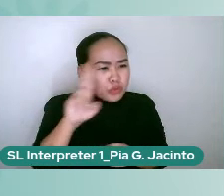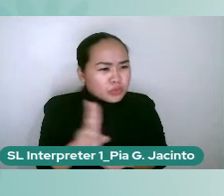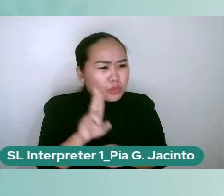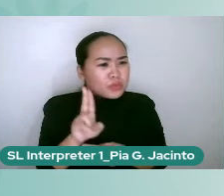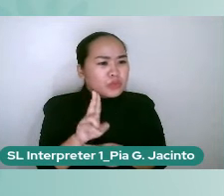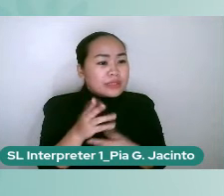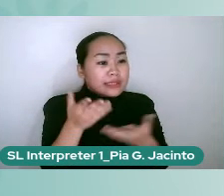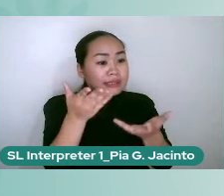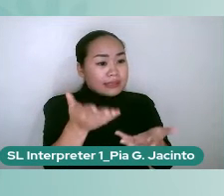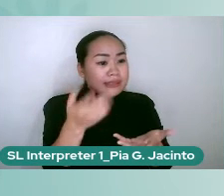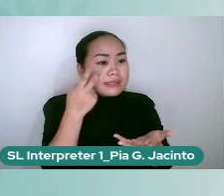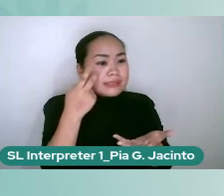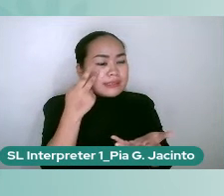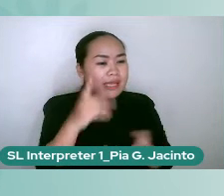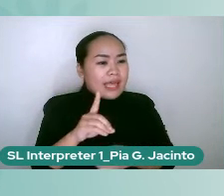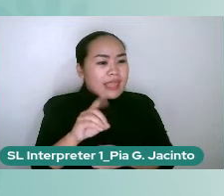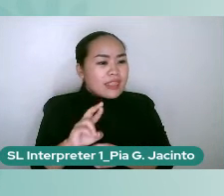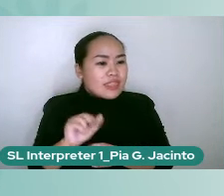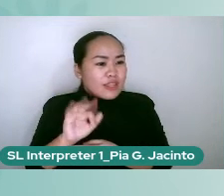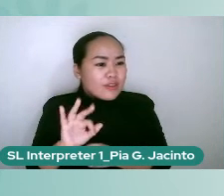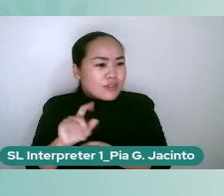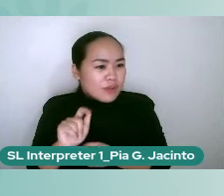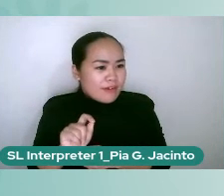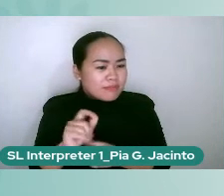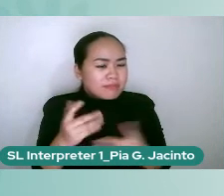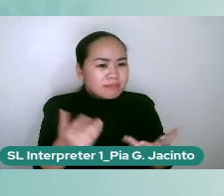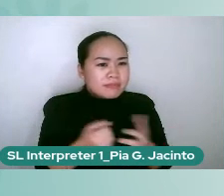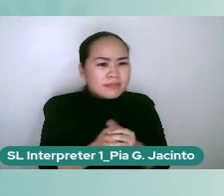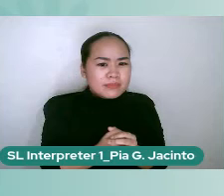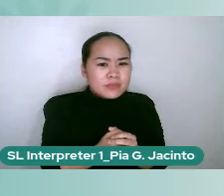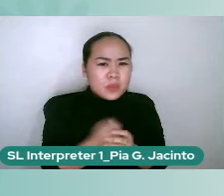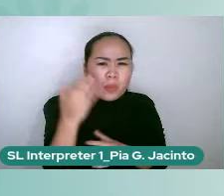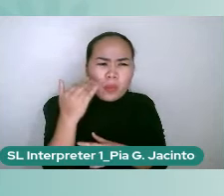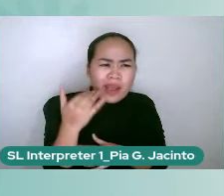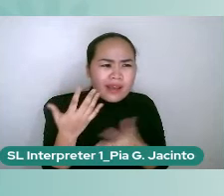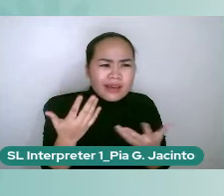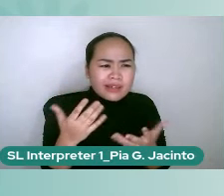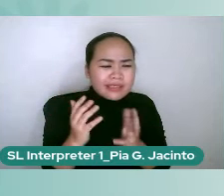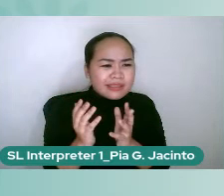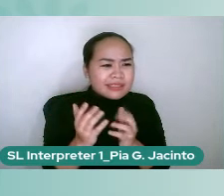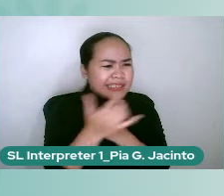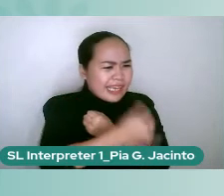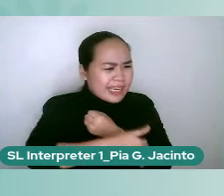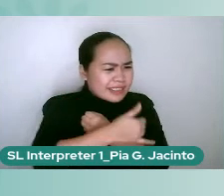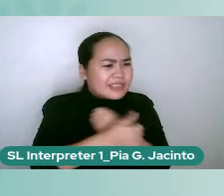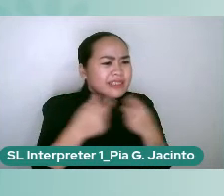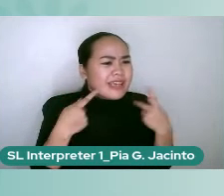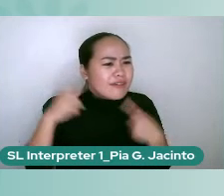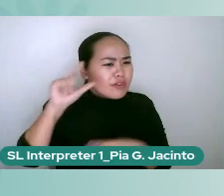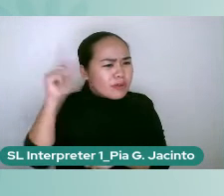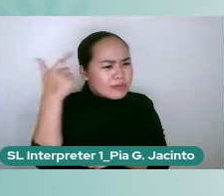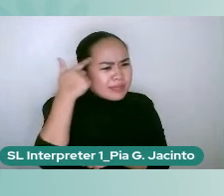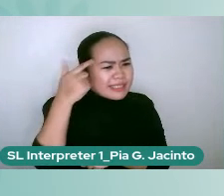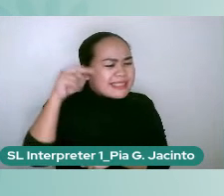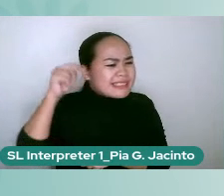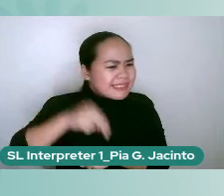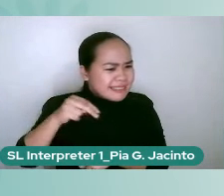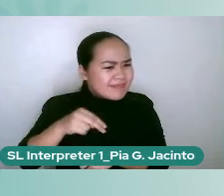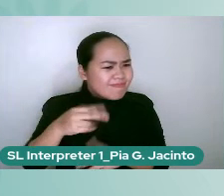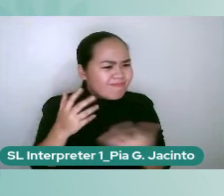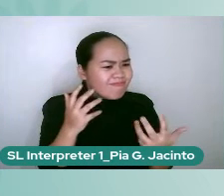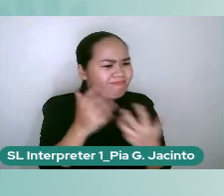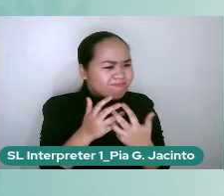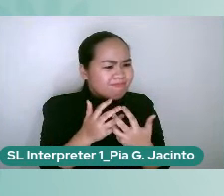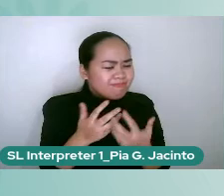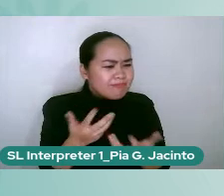circulation. This is also a major step, because countries and governments can do this together. We can increase access, we